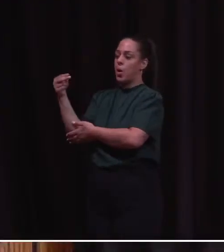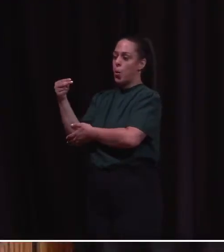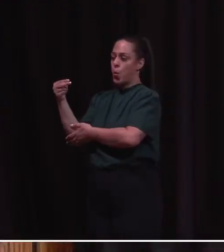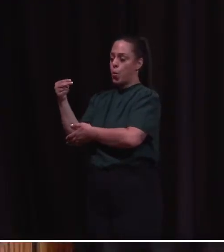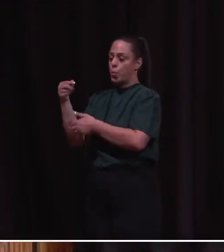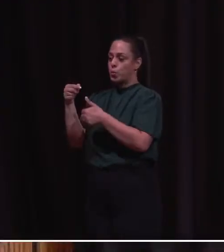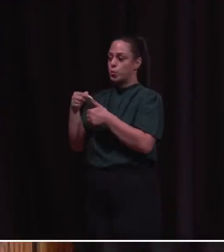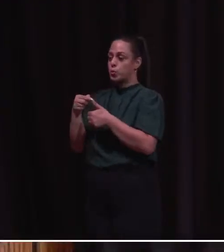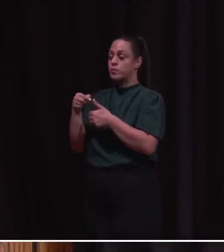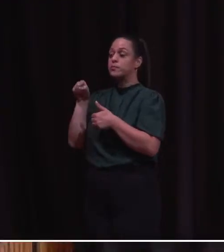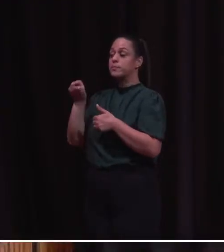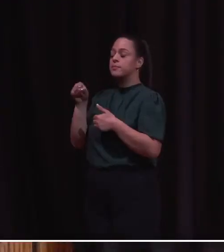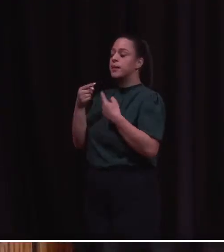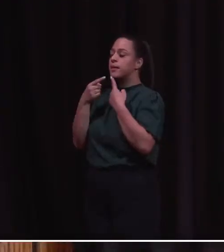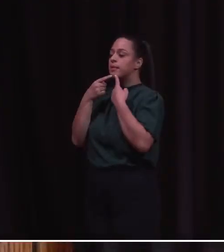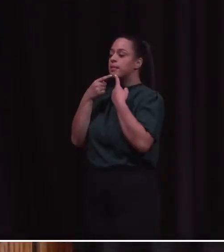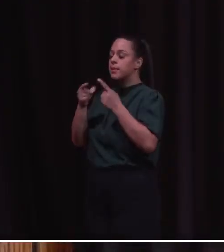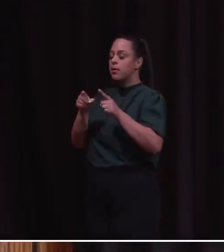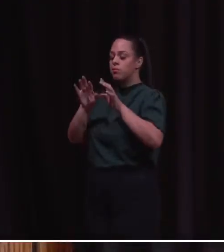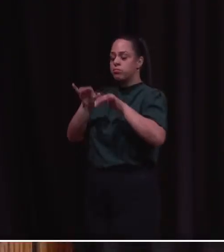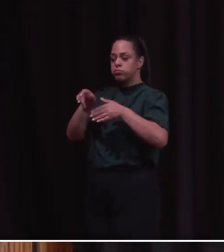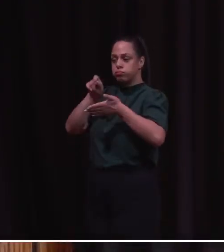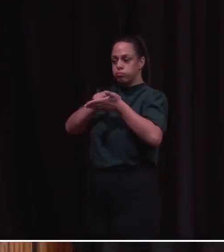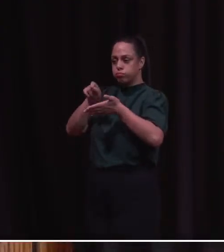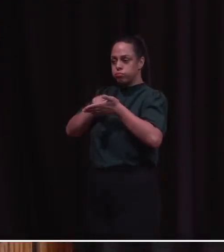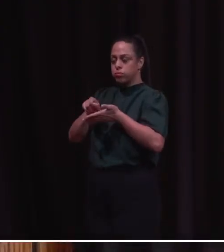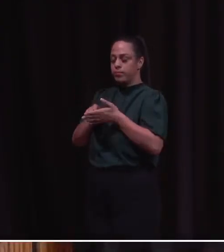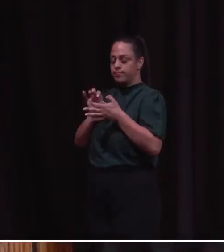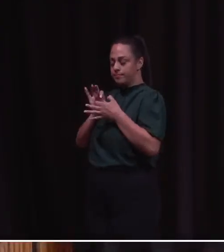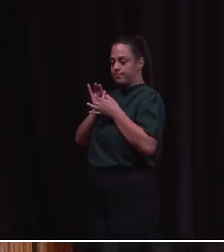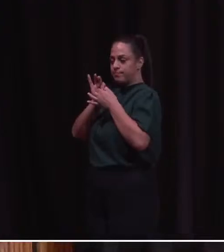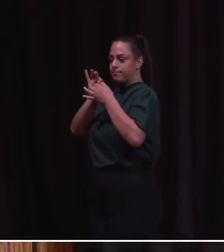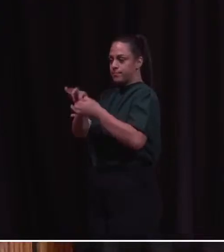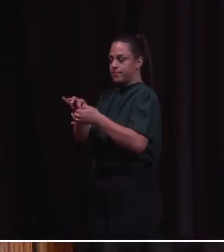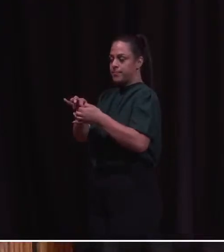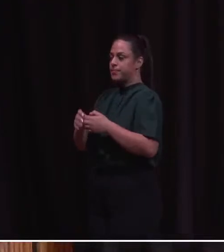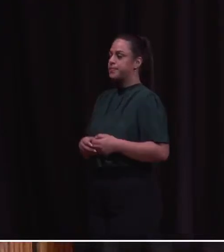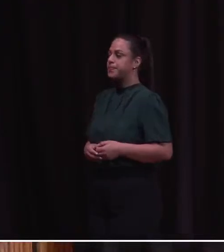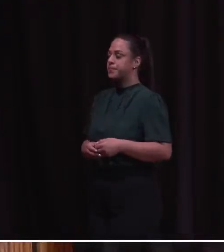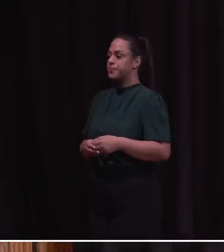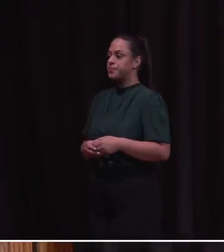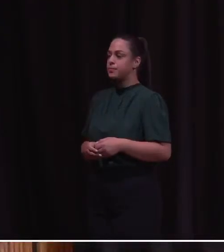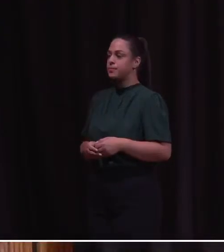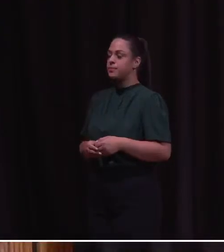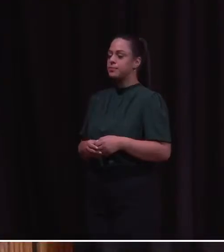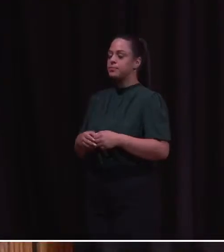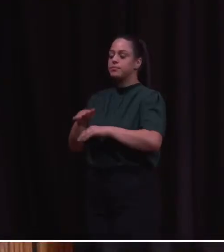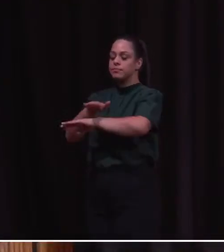wrote about what she called whiteness in the black imagination, and I quote,